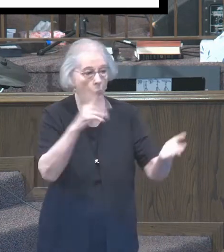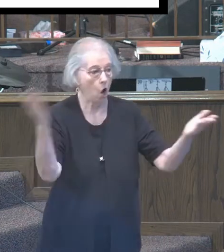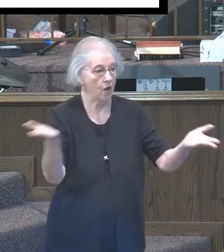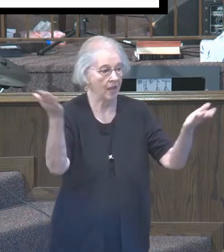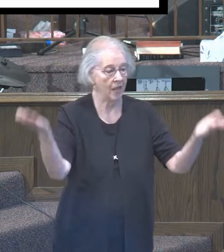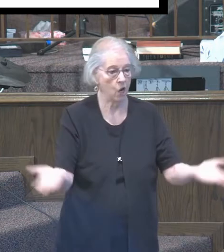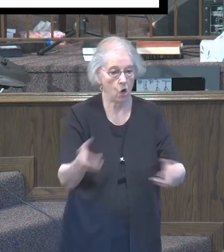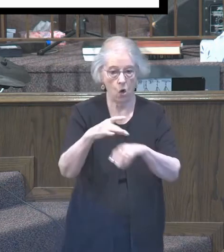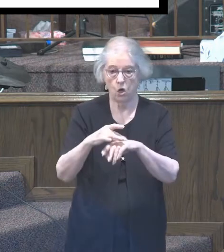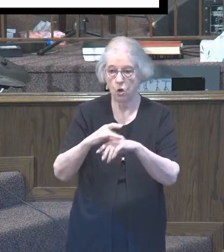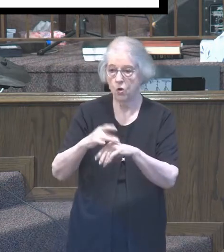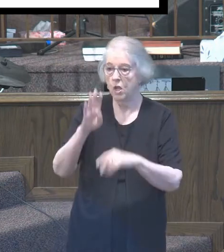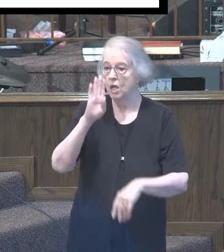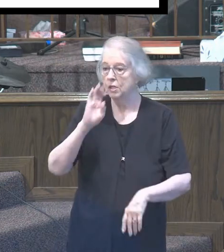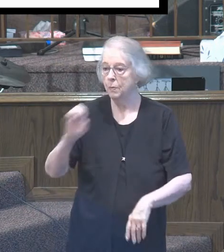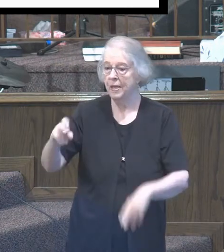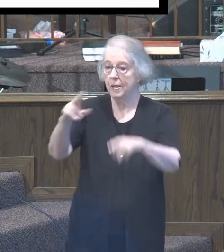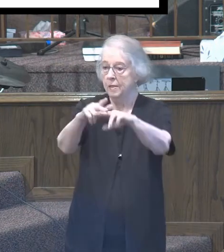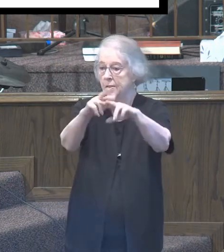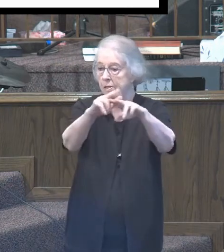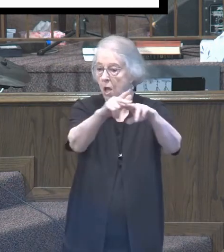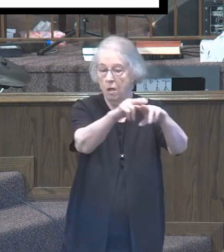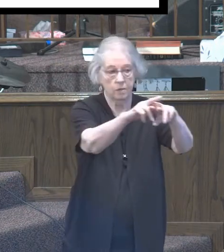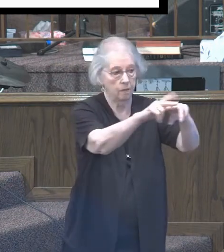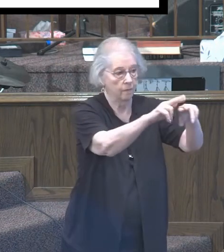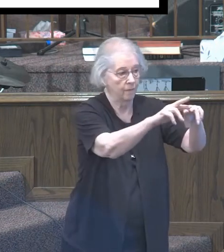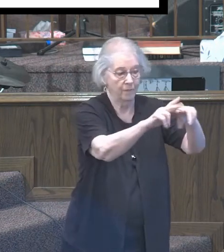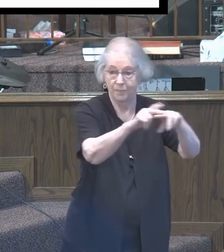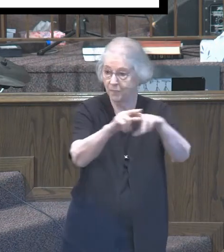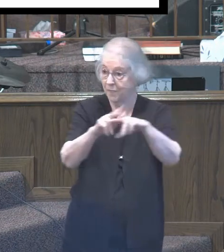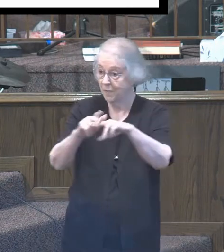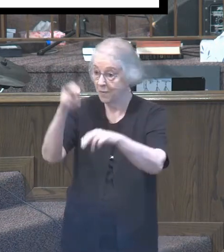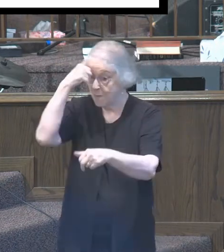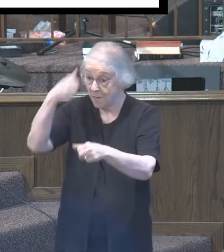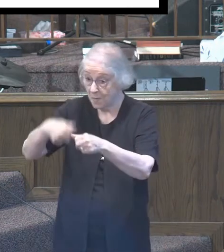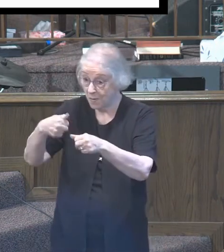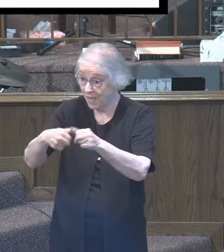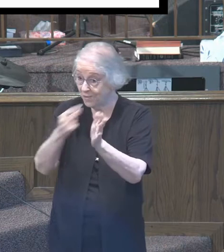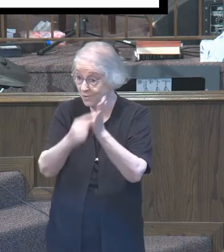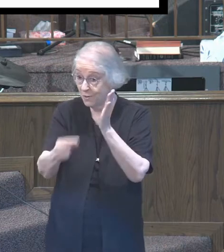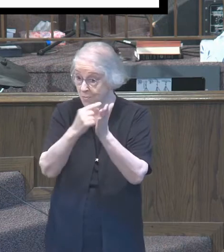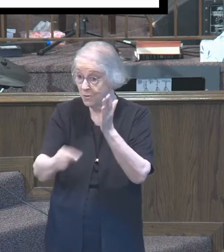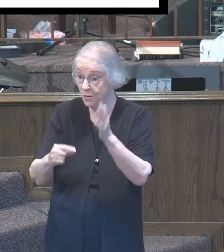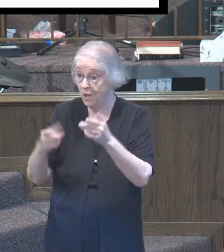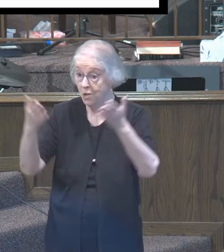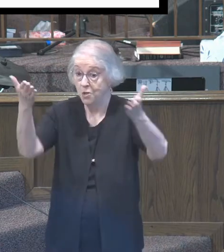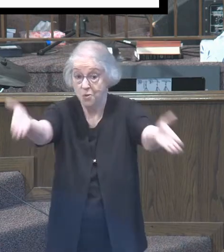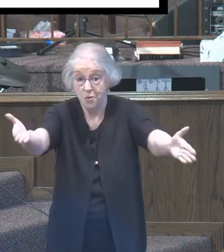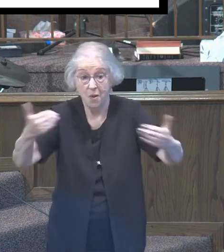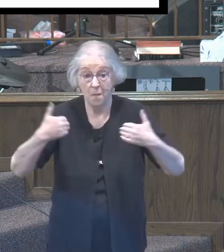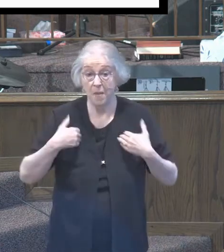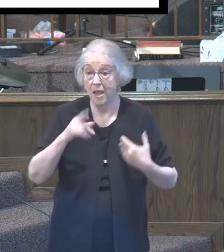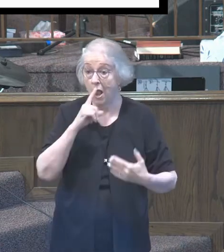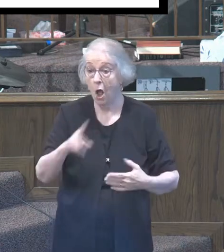of this earth. If you lose your saltiness, how will people taste godliness?